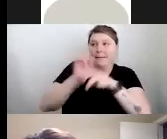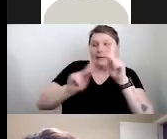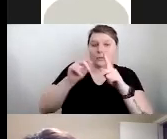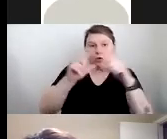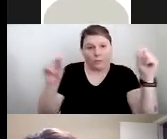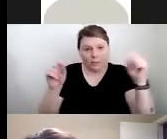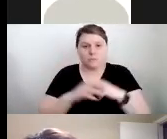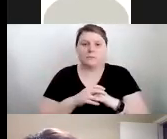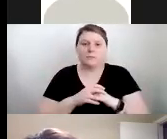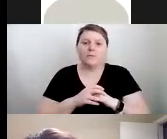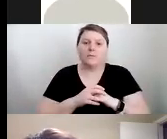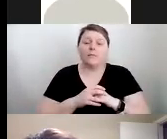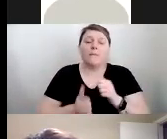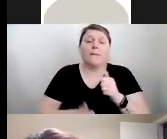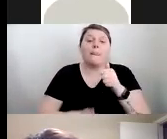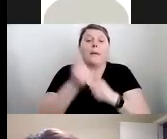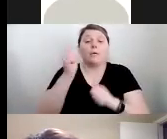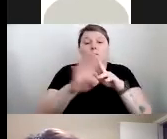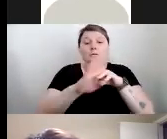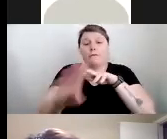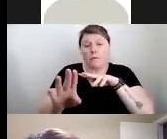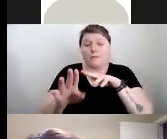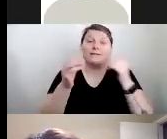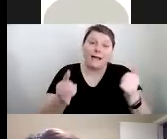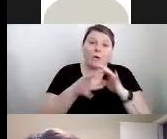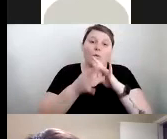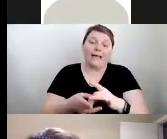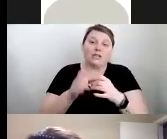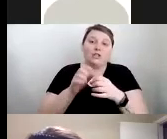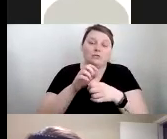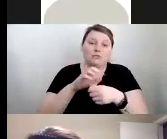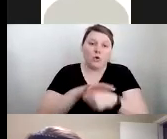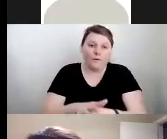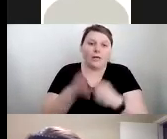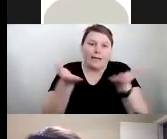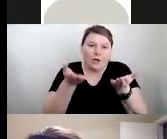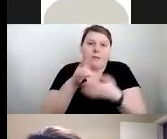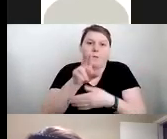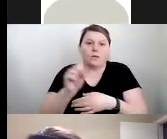point, most of the deployments related to COVID are within the United States.